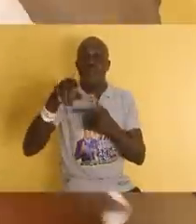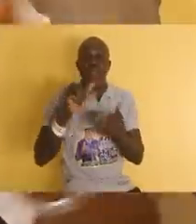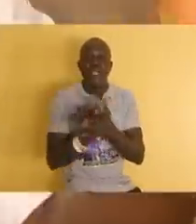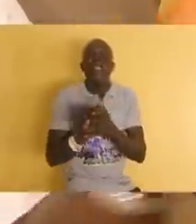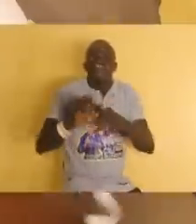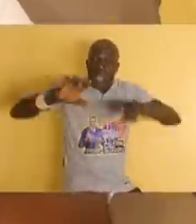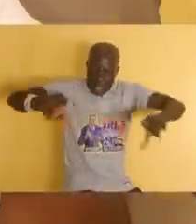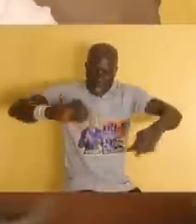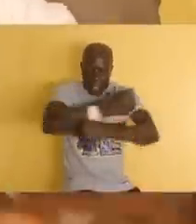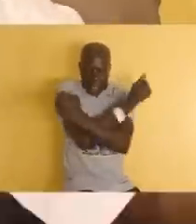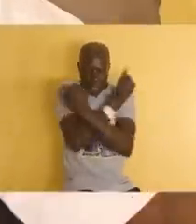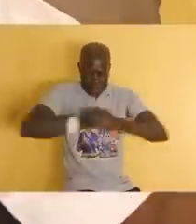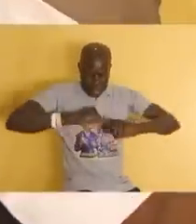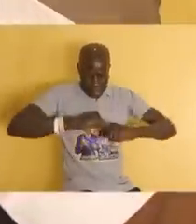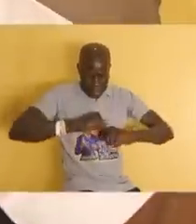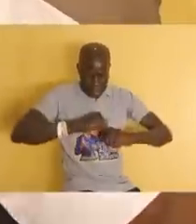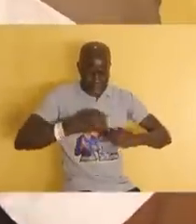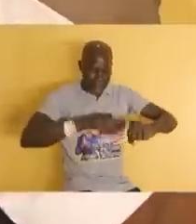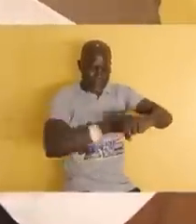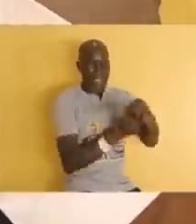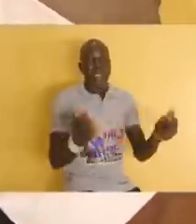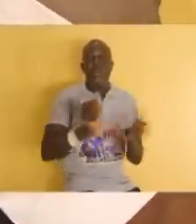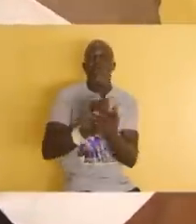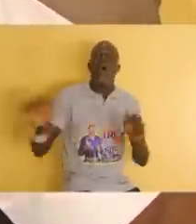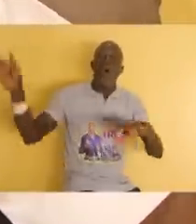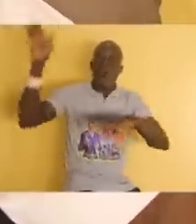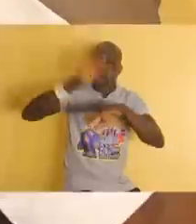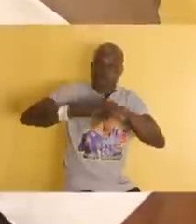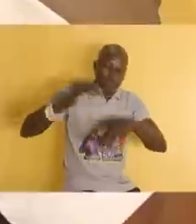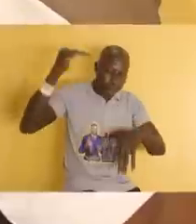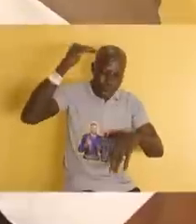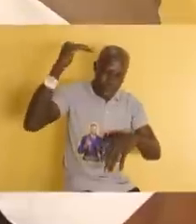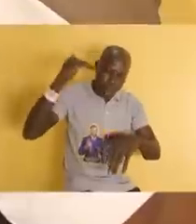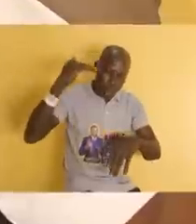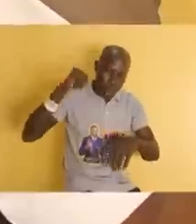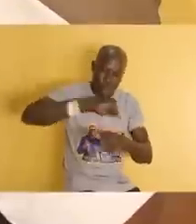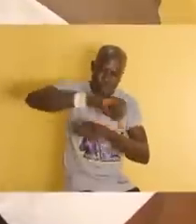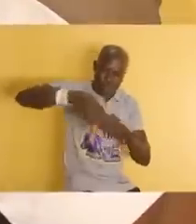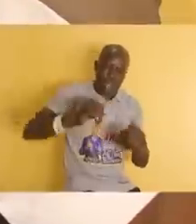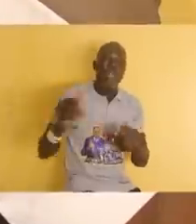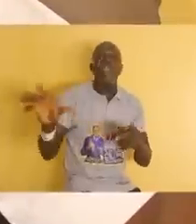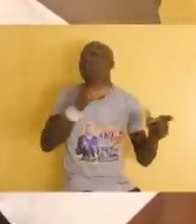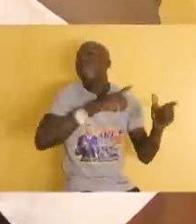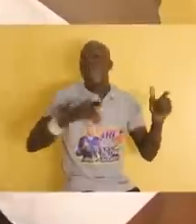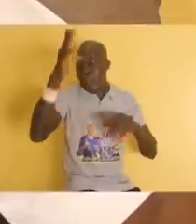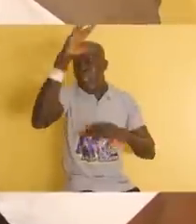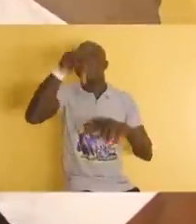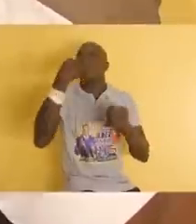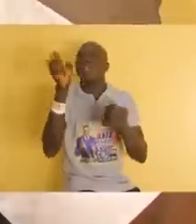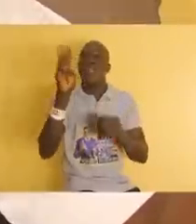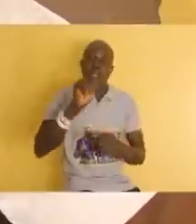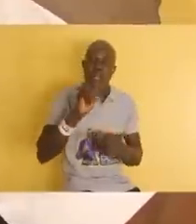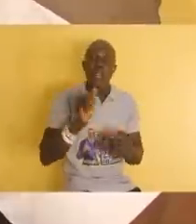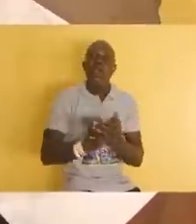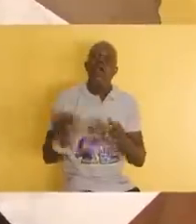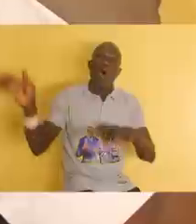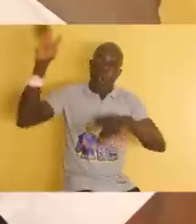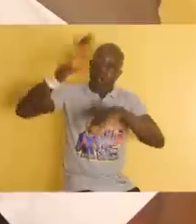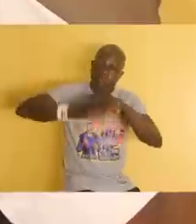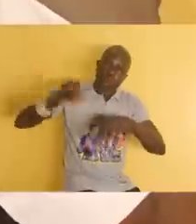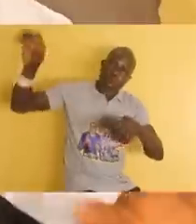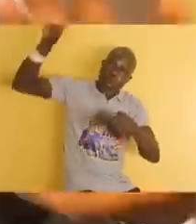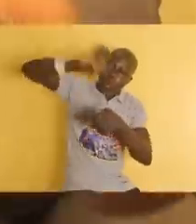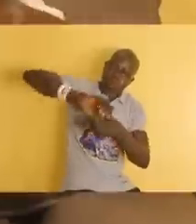told me, "Be one lamore. I should guard them. Dao, roro si ori I shall not their horn. Baba, this father that told me, Dao, roro si ori I